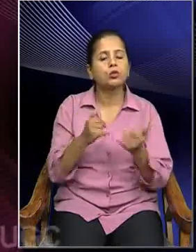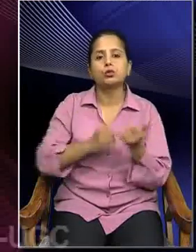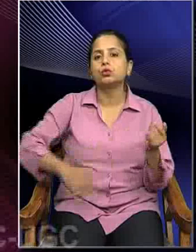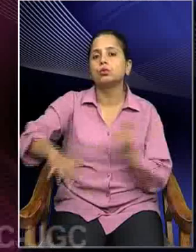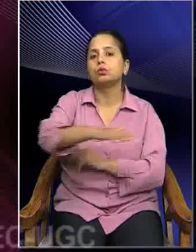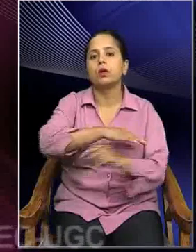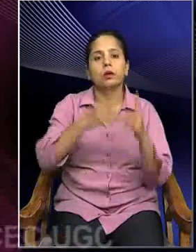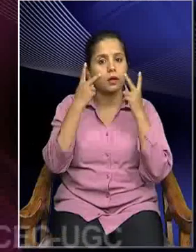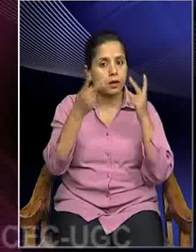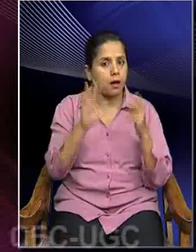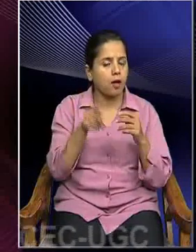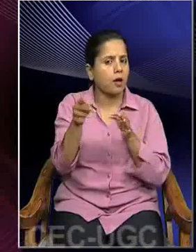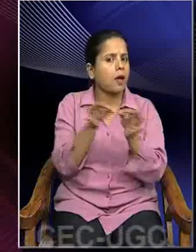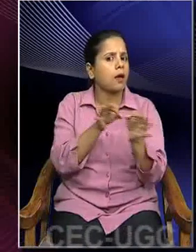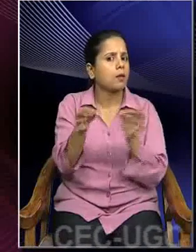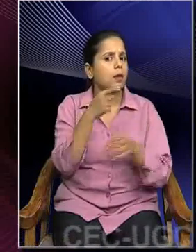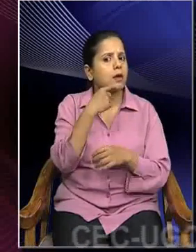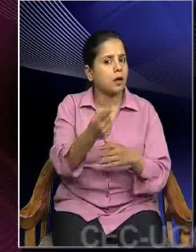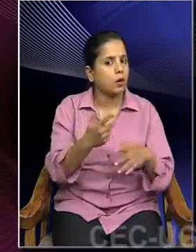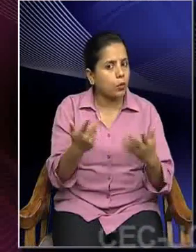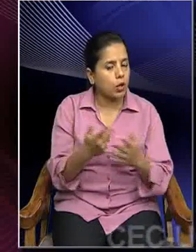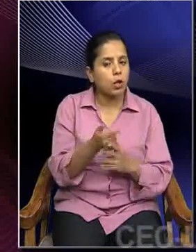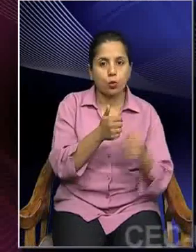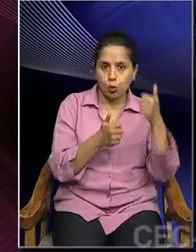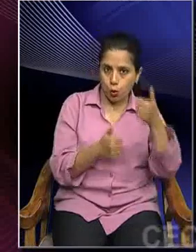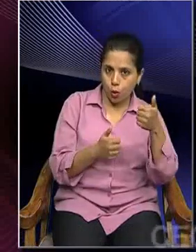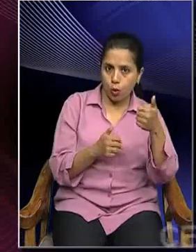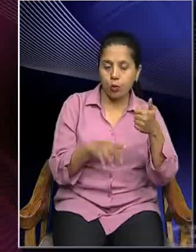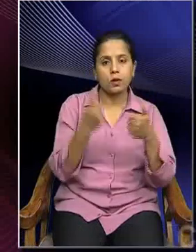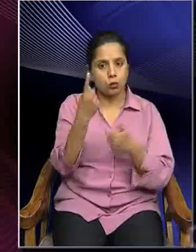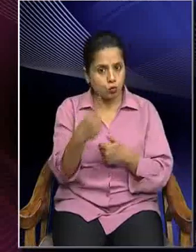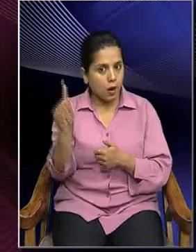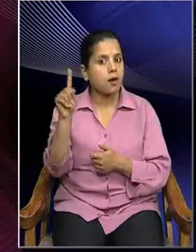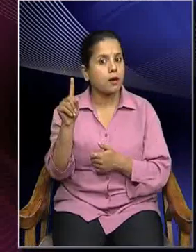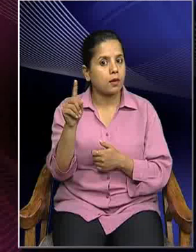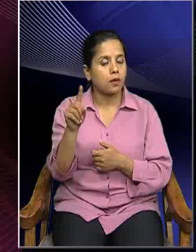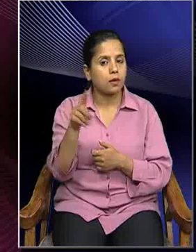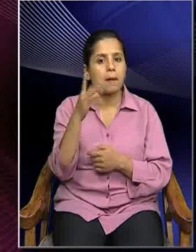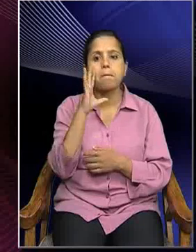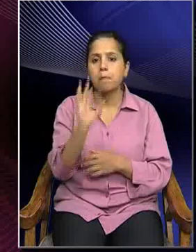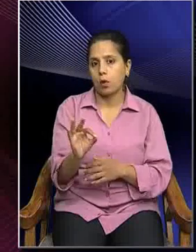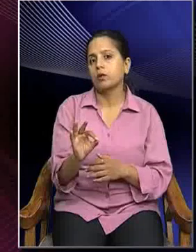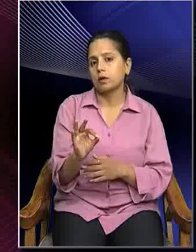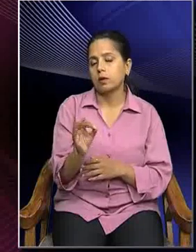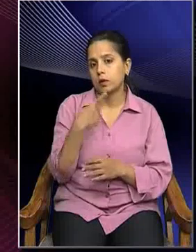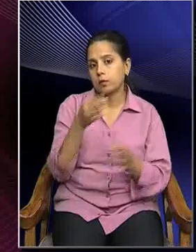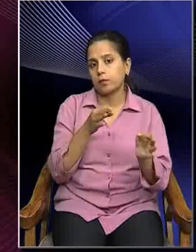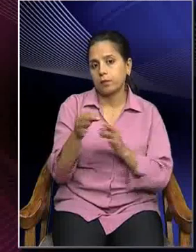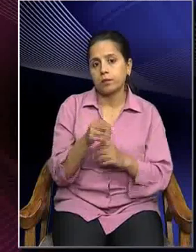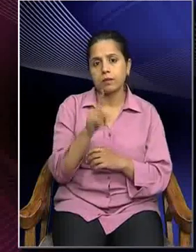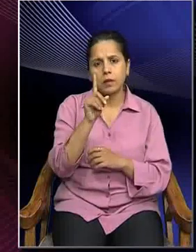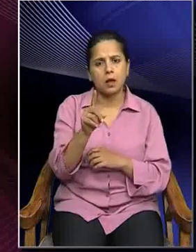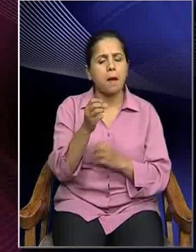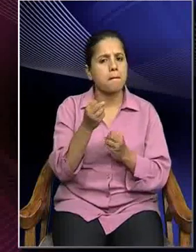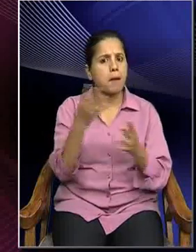society has defined as good, right and important. And most